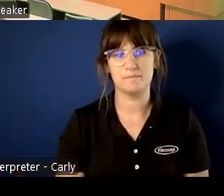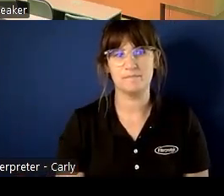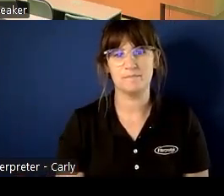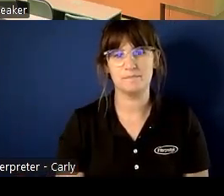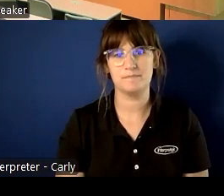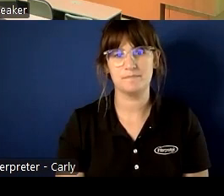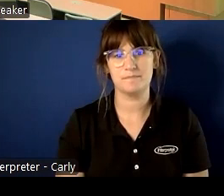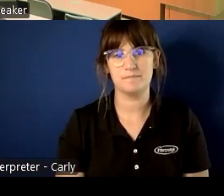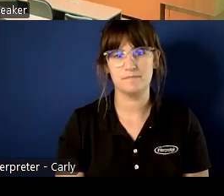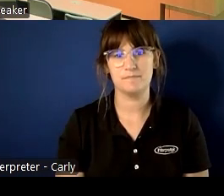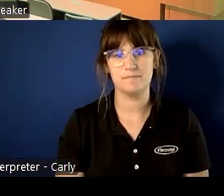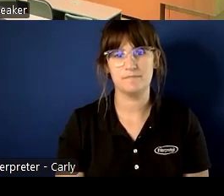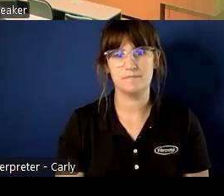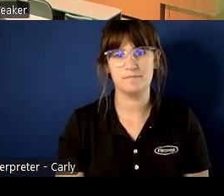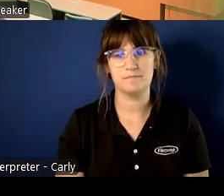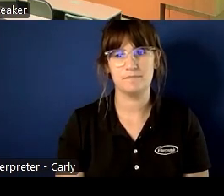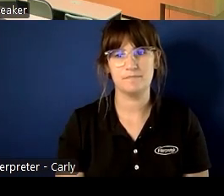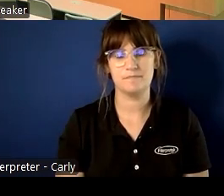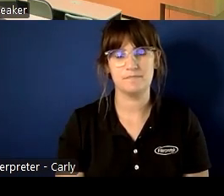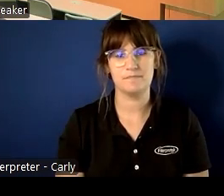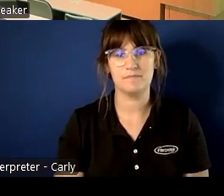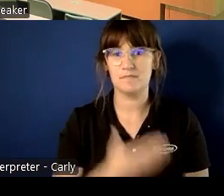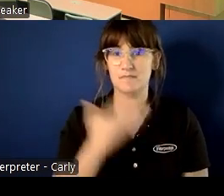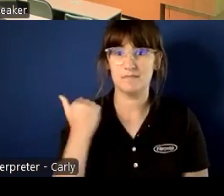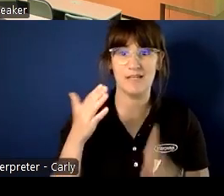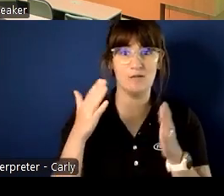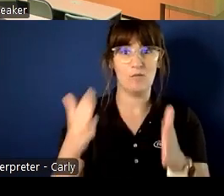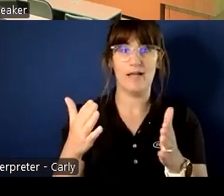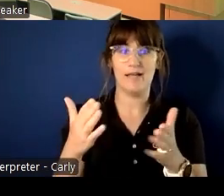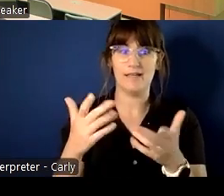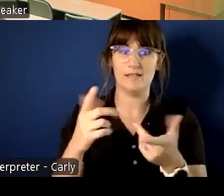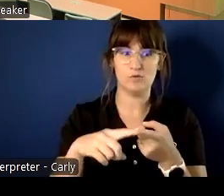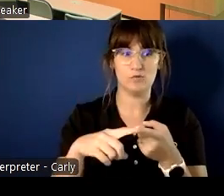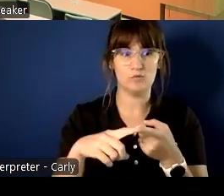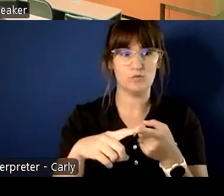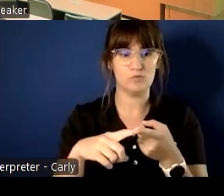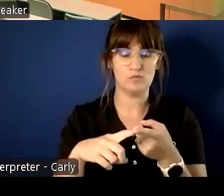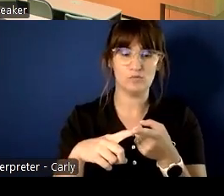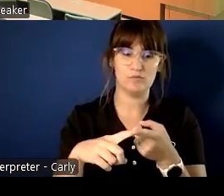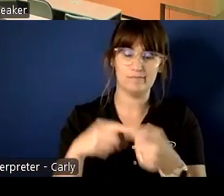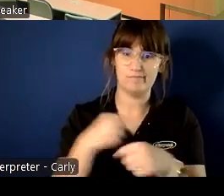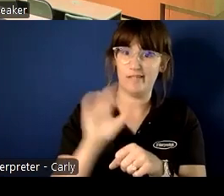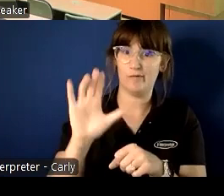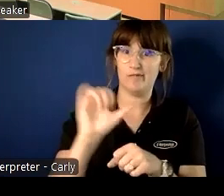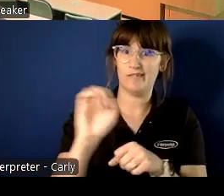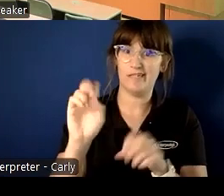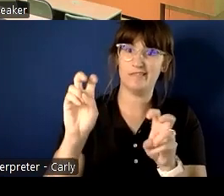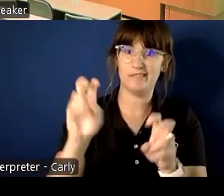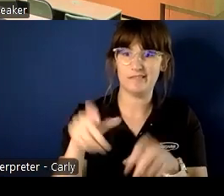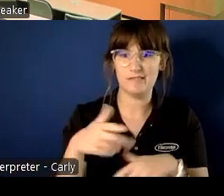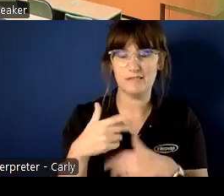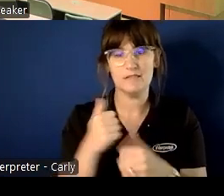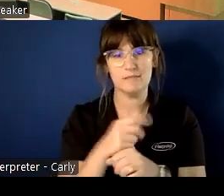I think the best way to kind of make your case is in support of behavioral health service